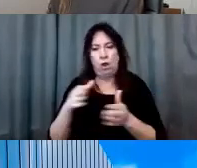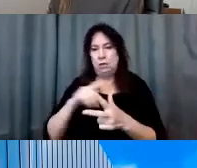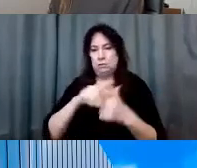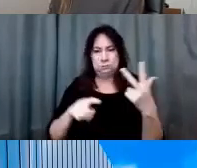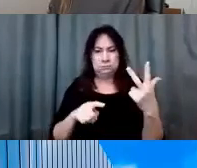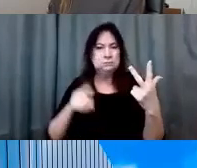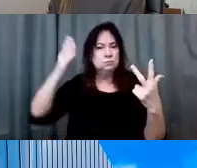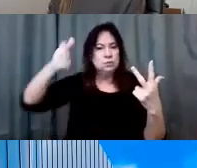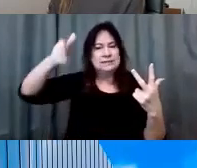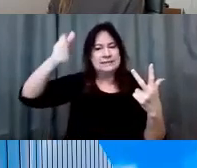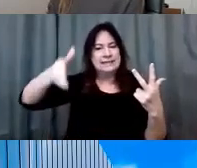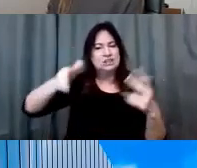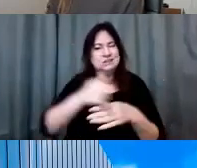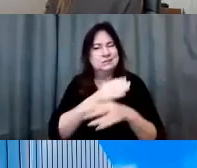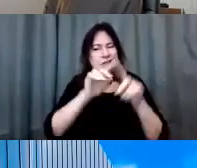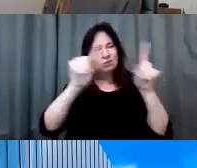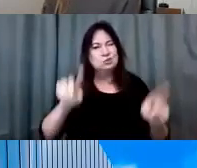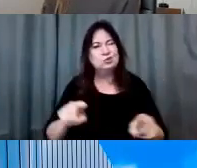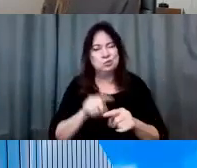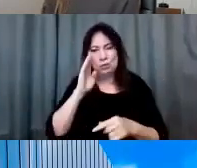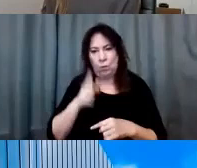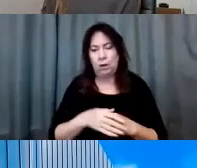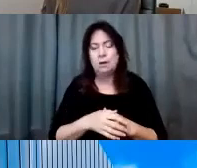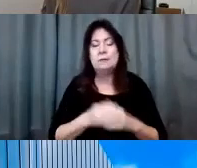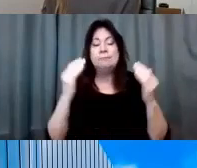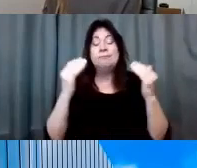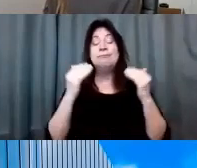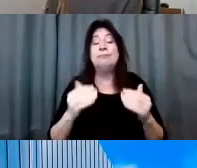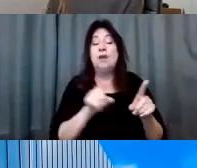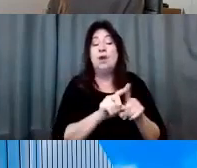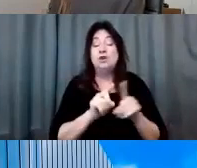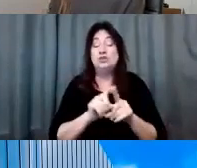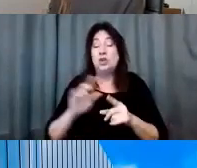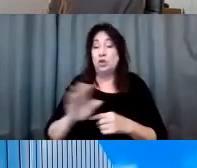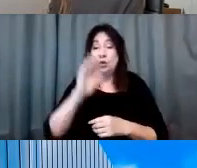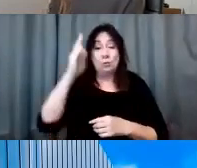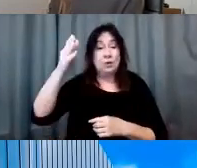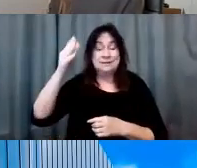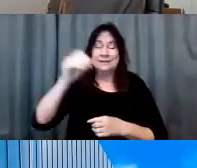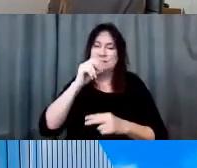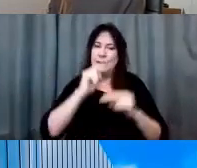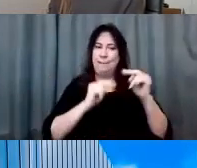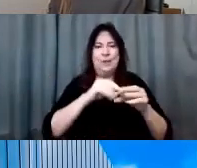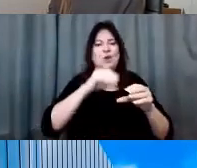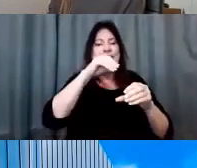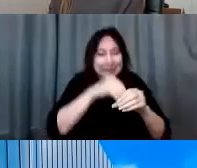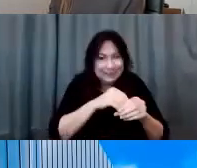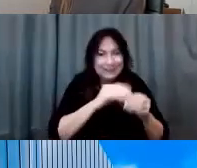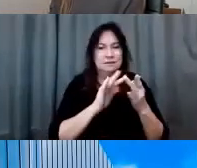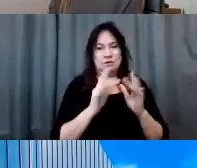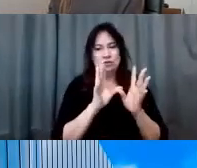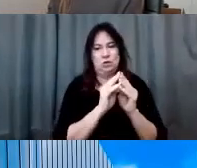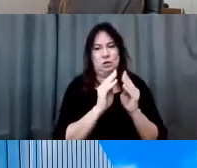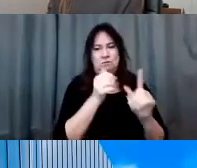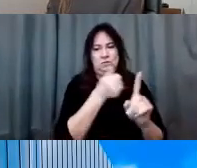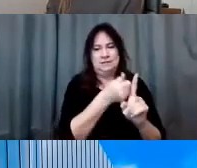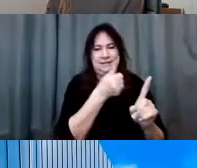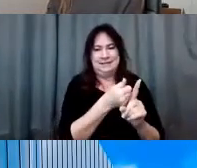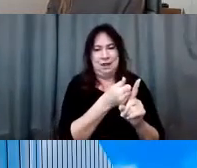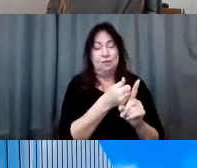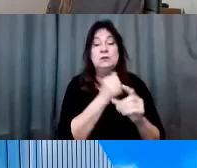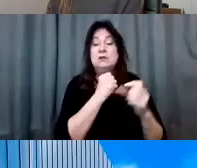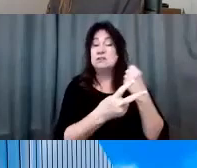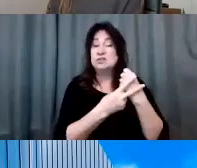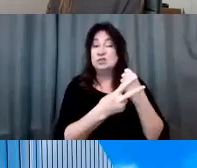presenting. The next is that your presentation, therefore, will not be built in the Virtual Conference Center or even stored